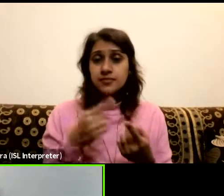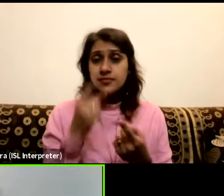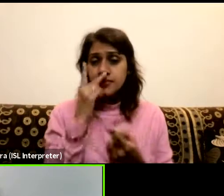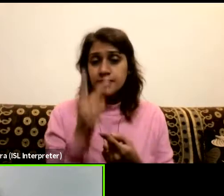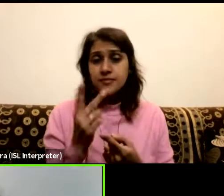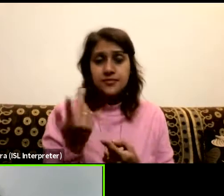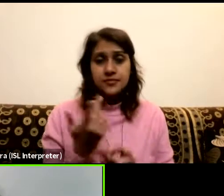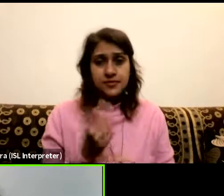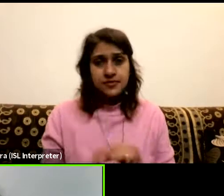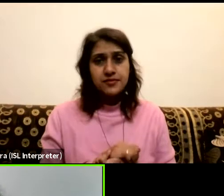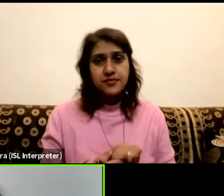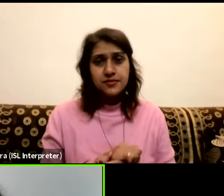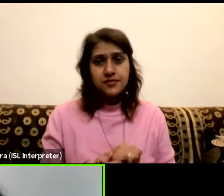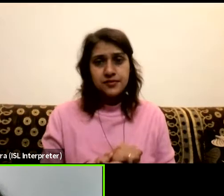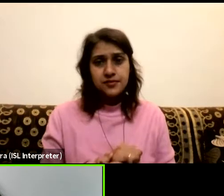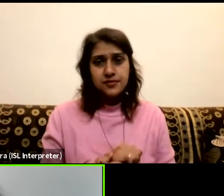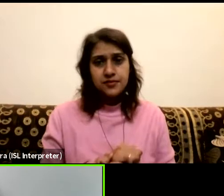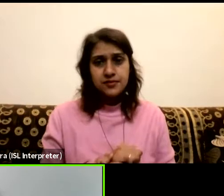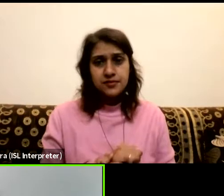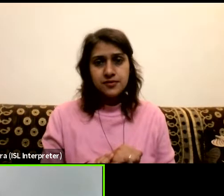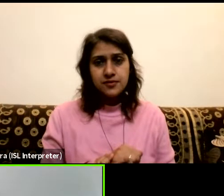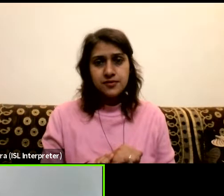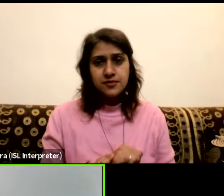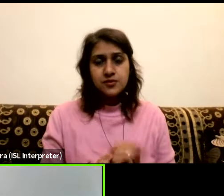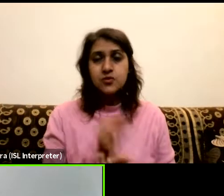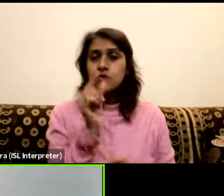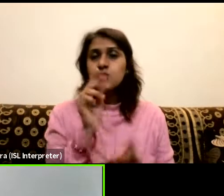is, and as the UNICEF